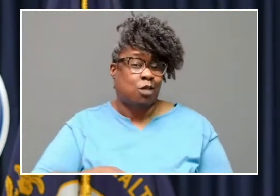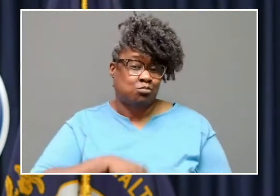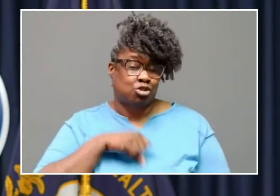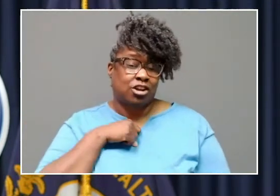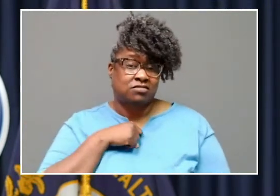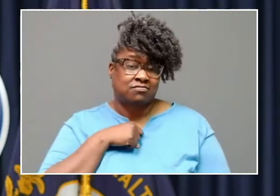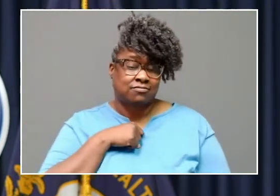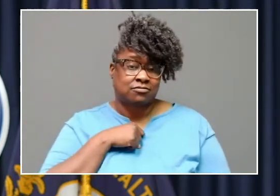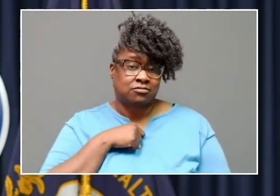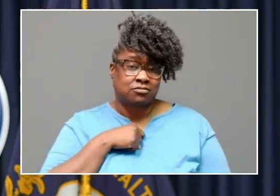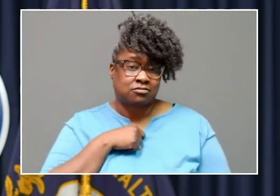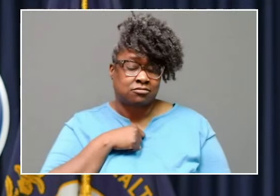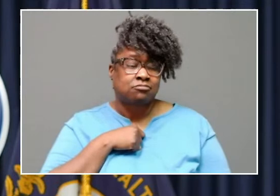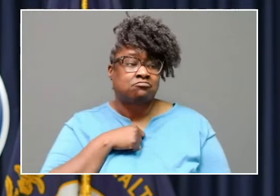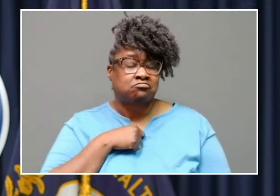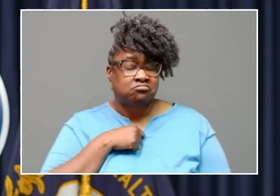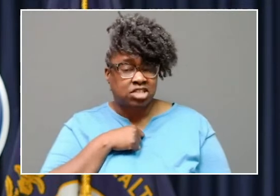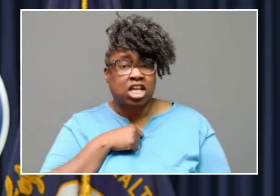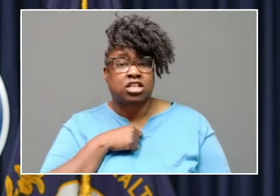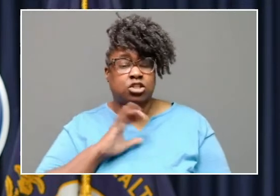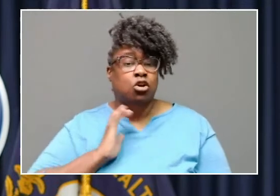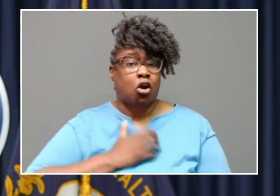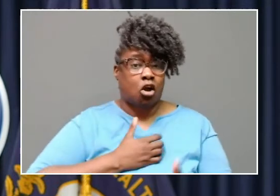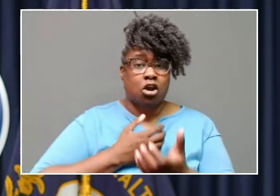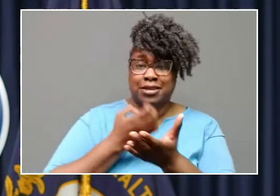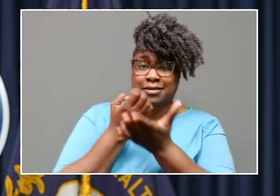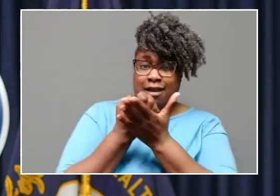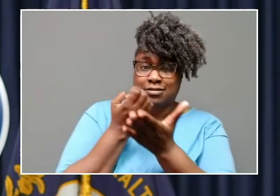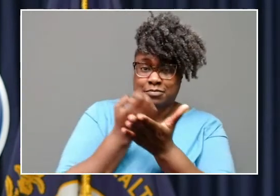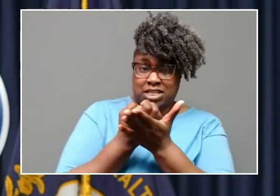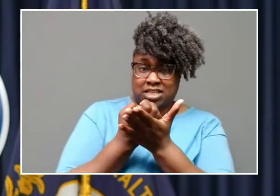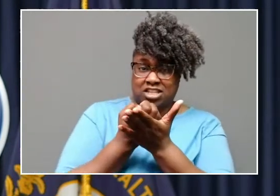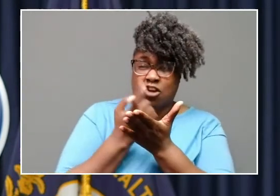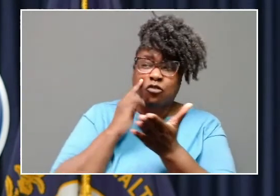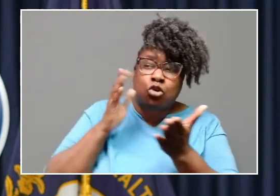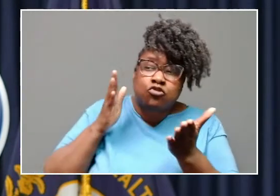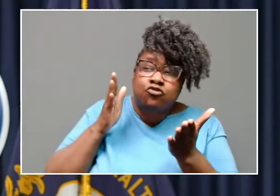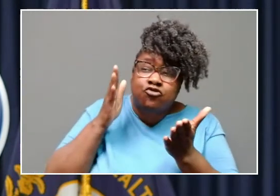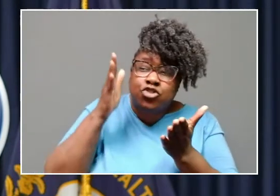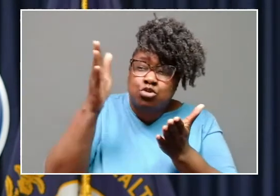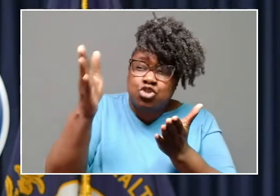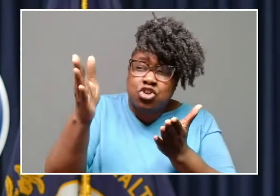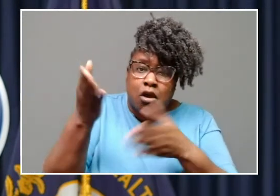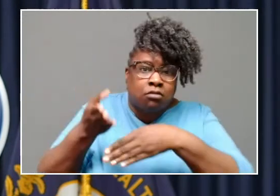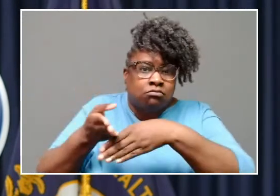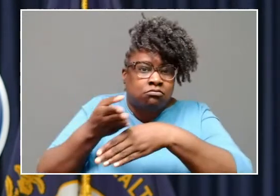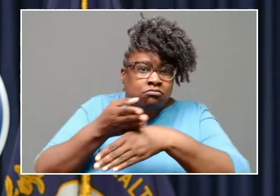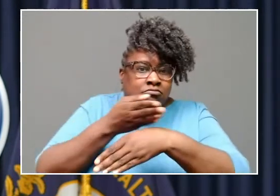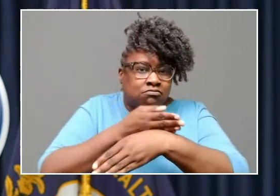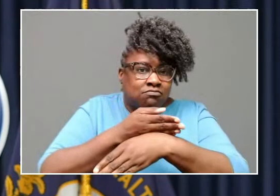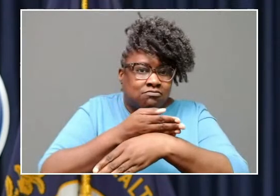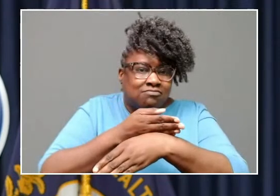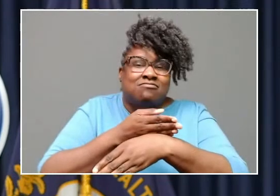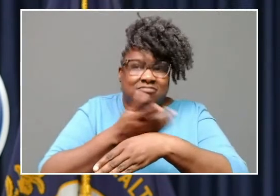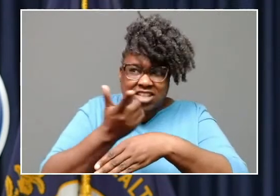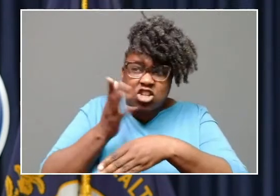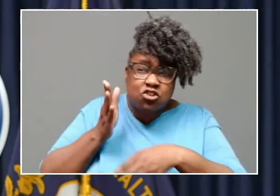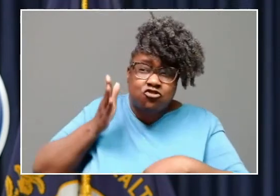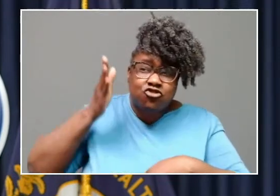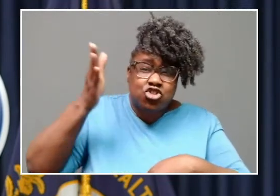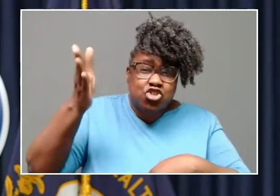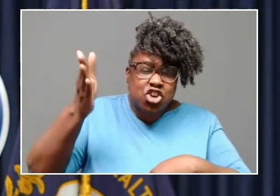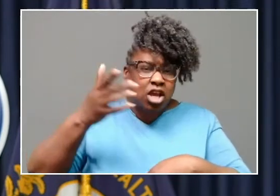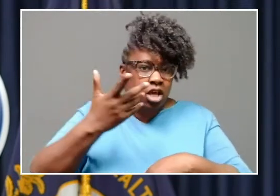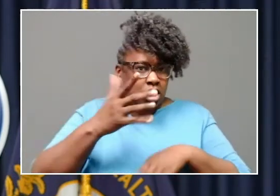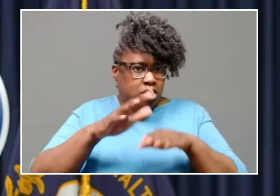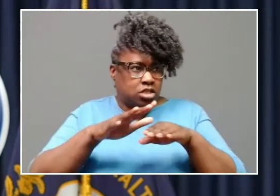that we are creating an economy for our kids and our kids' kids that are going to turn our brain drain into a brain gain and ensure that no matter